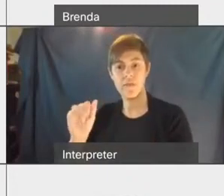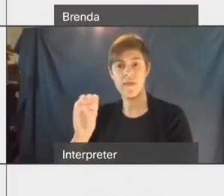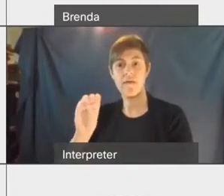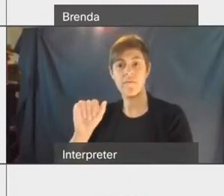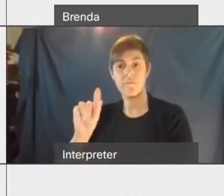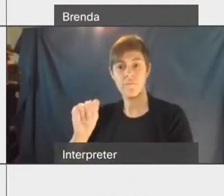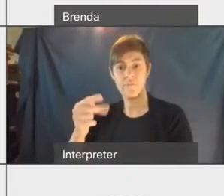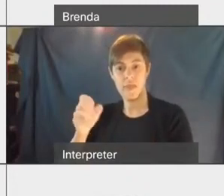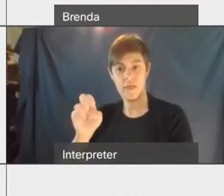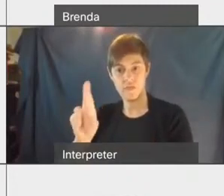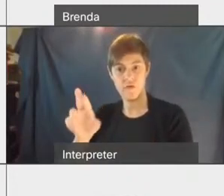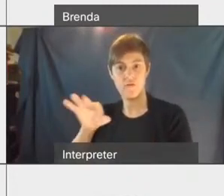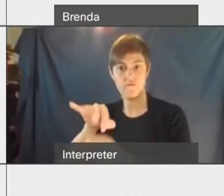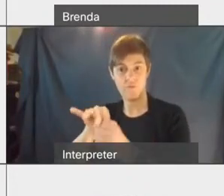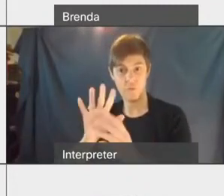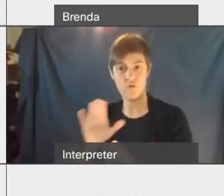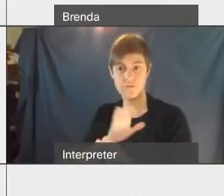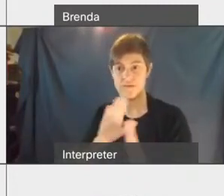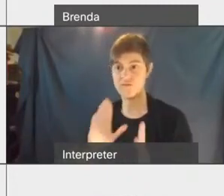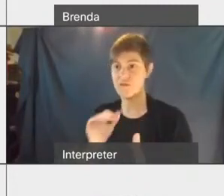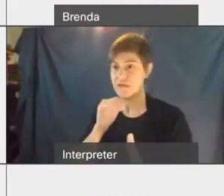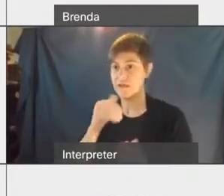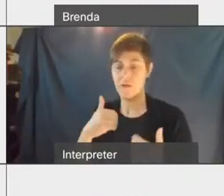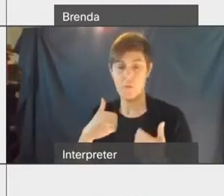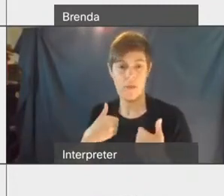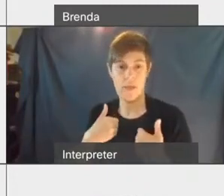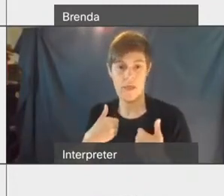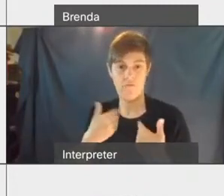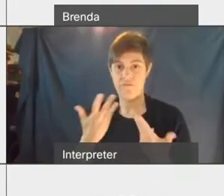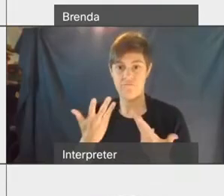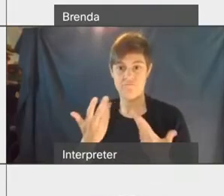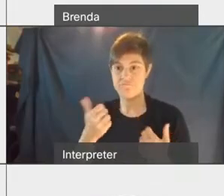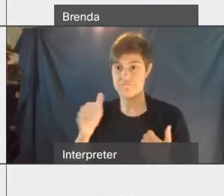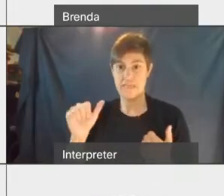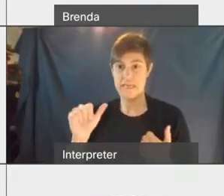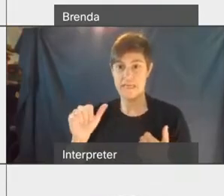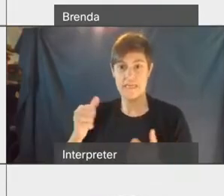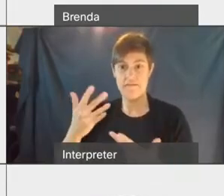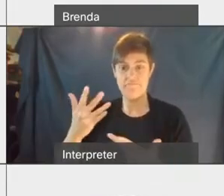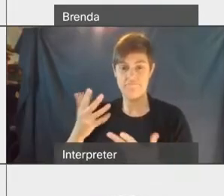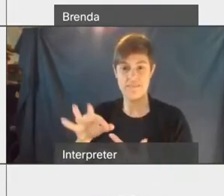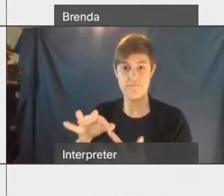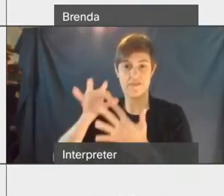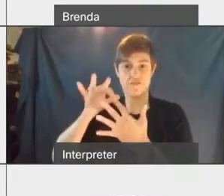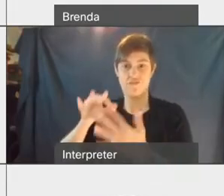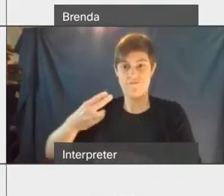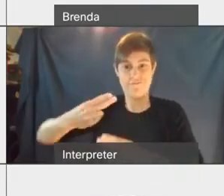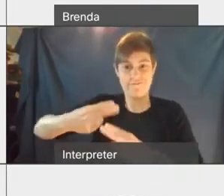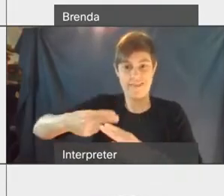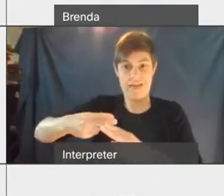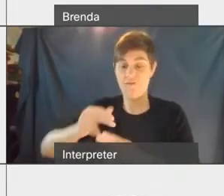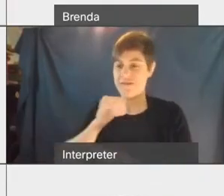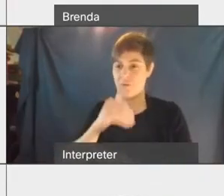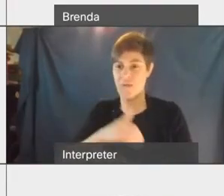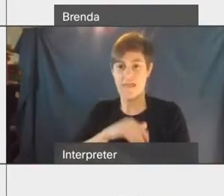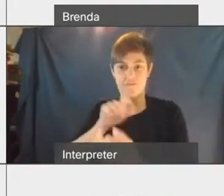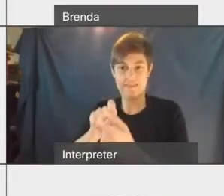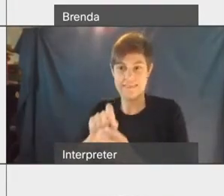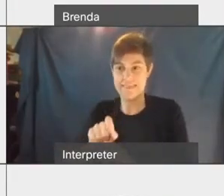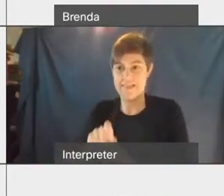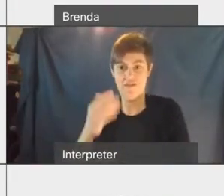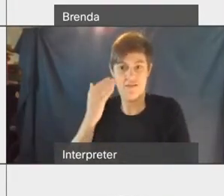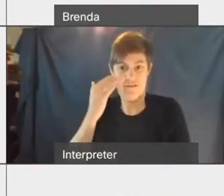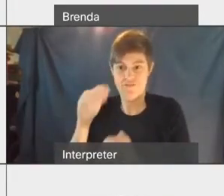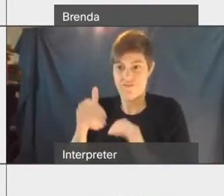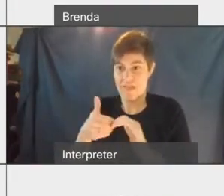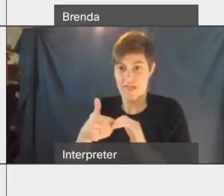voter, citizen. I don't have the civic credentials of other people here. I don't have a detailed knowledge of